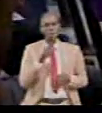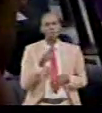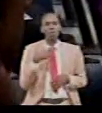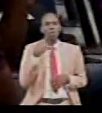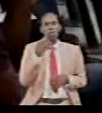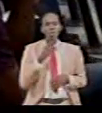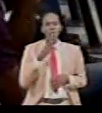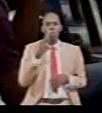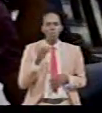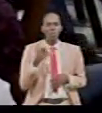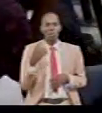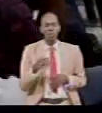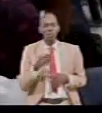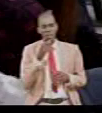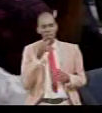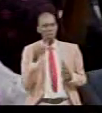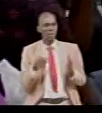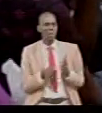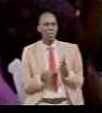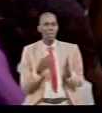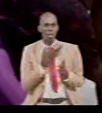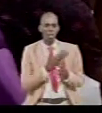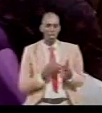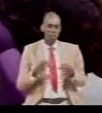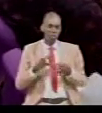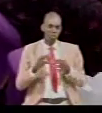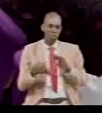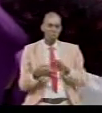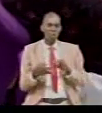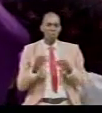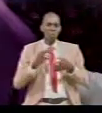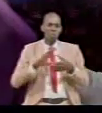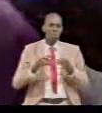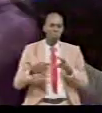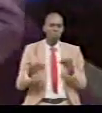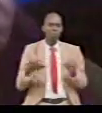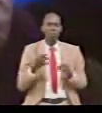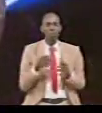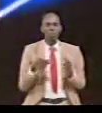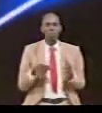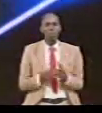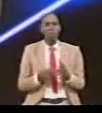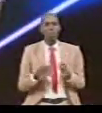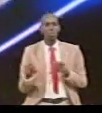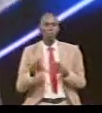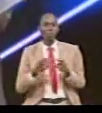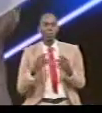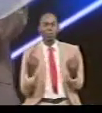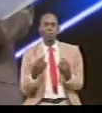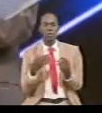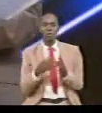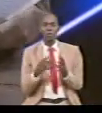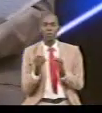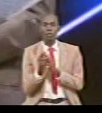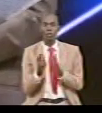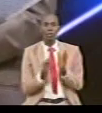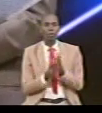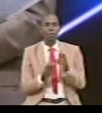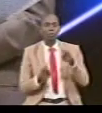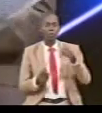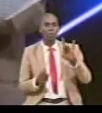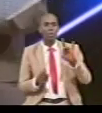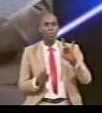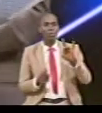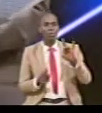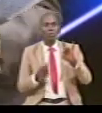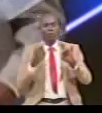and circumcision does transgress the law. Now verse 28, for he is not a